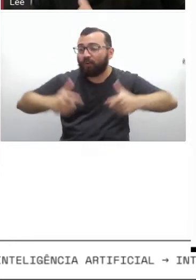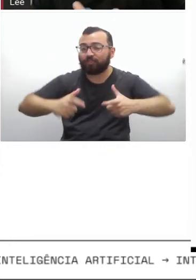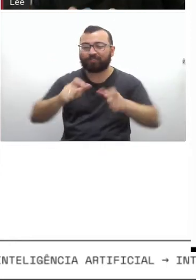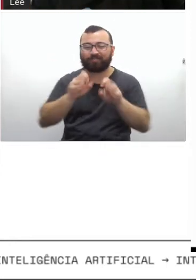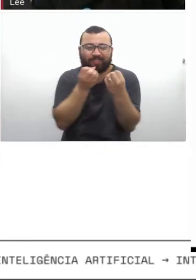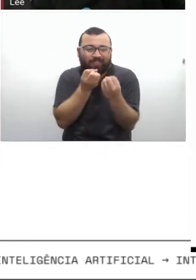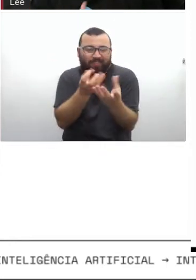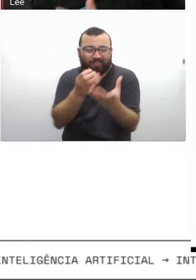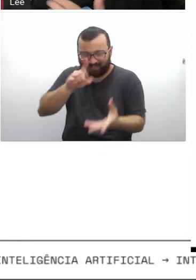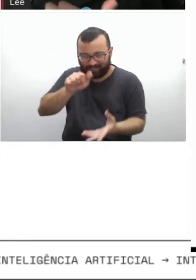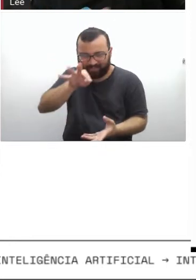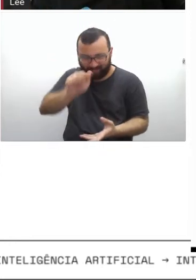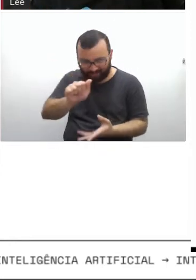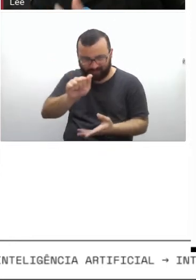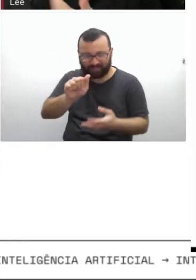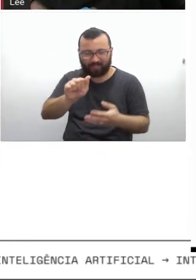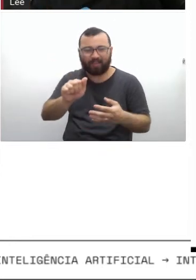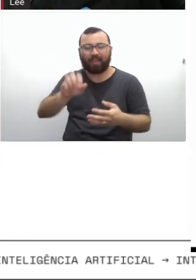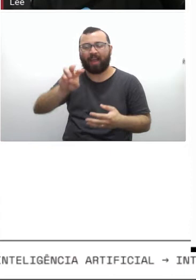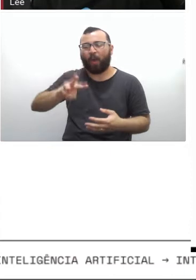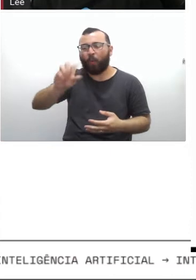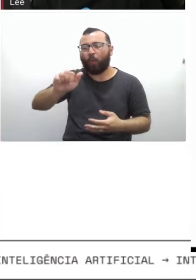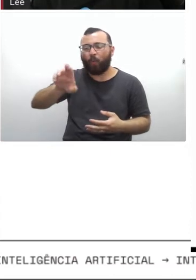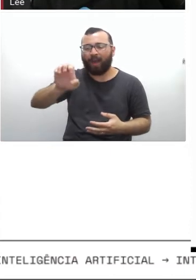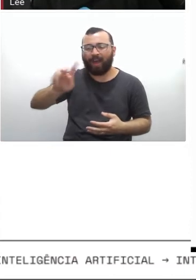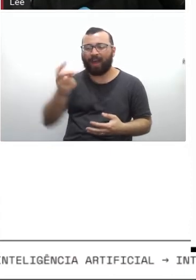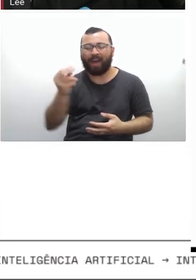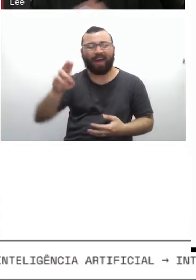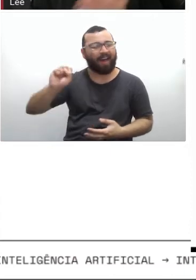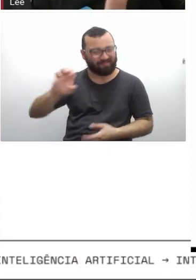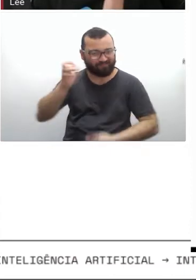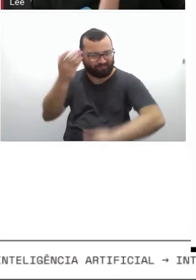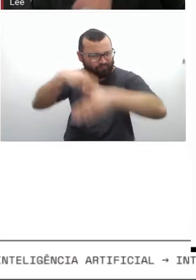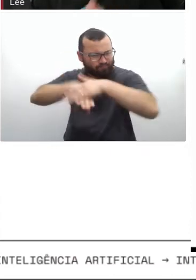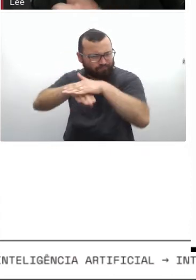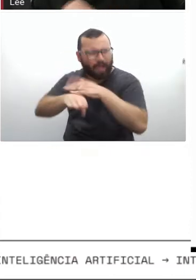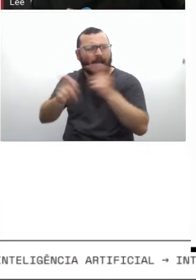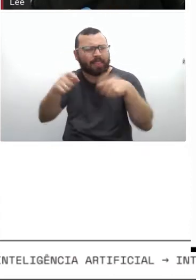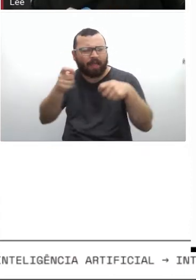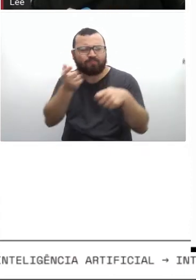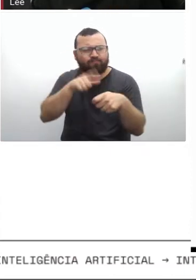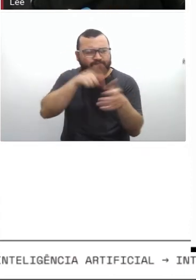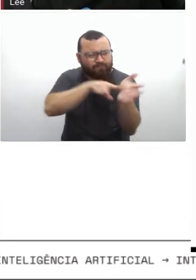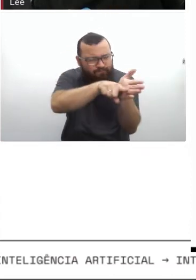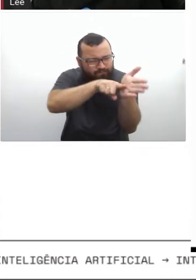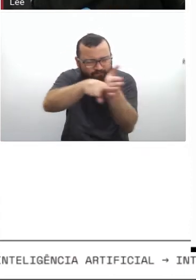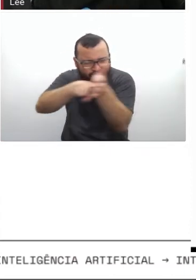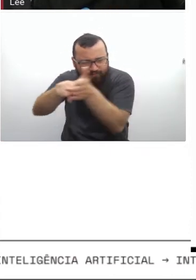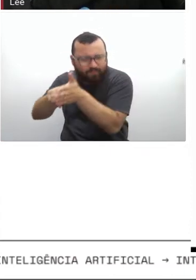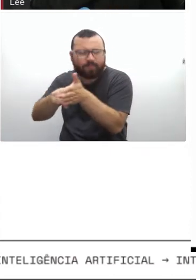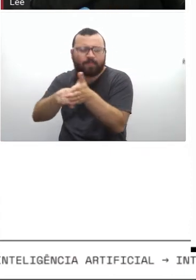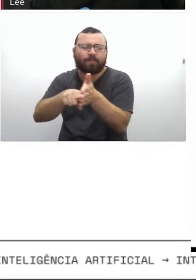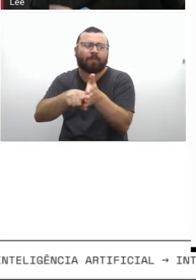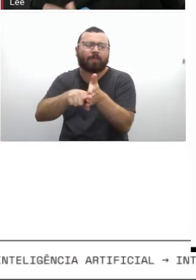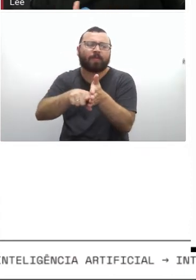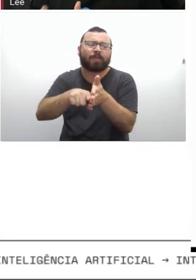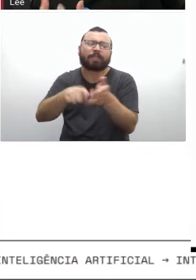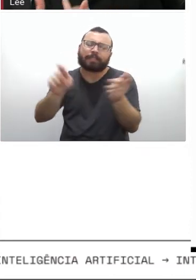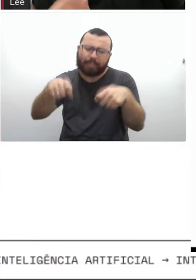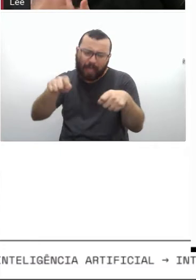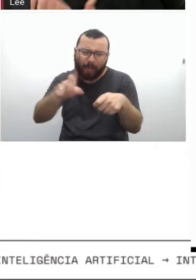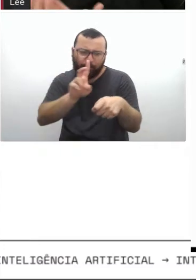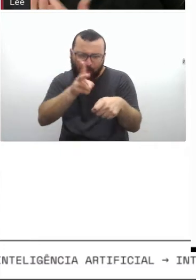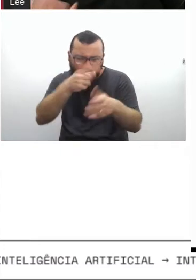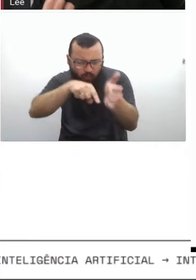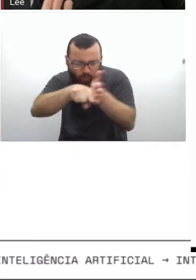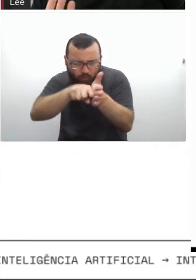data warehouse. And that is the way when I can filter on it and I can attach it to a dashboard, or I can go back to